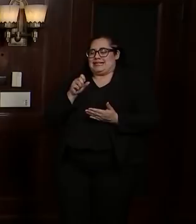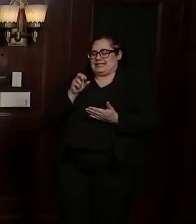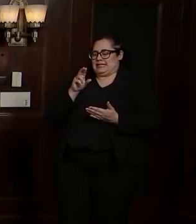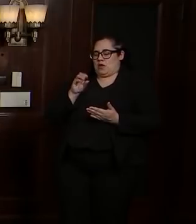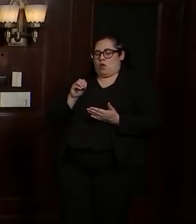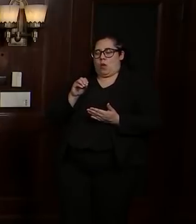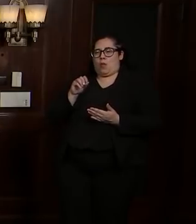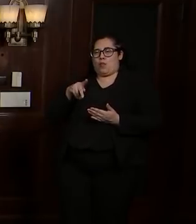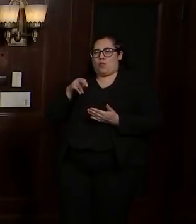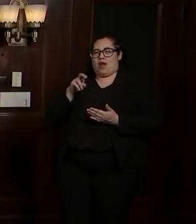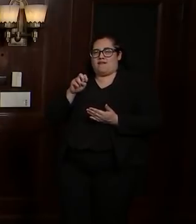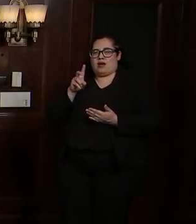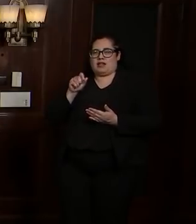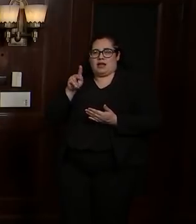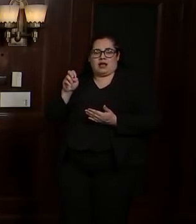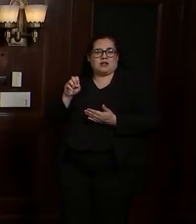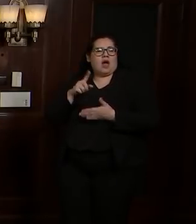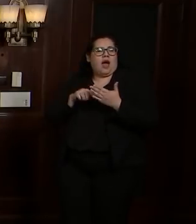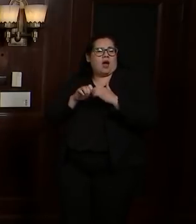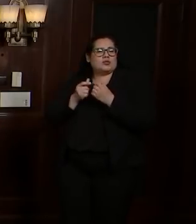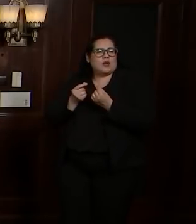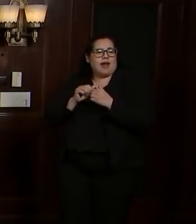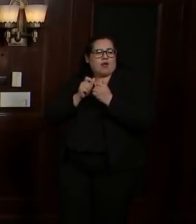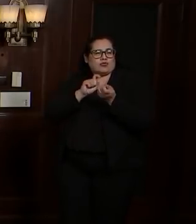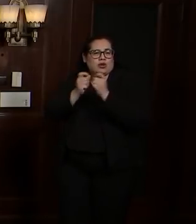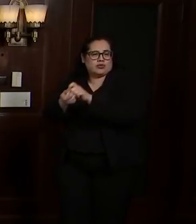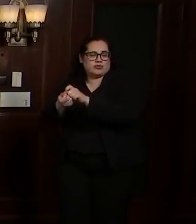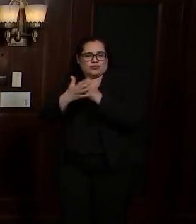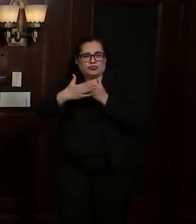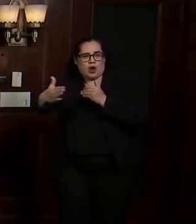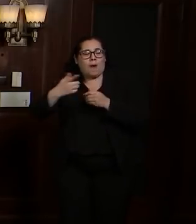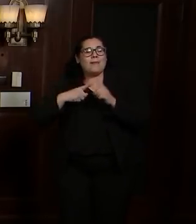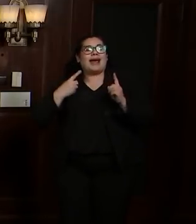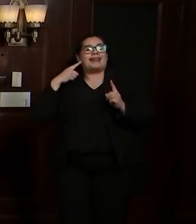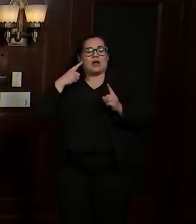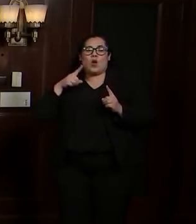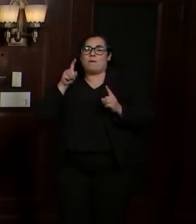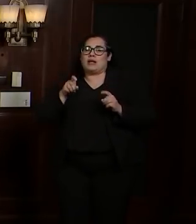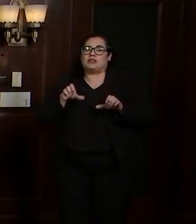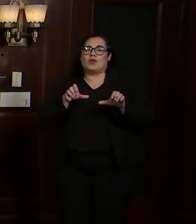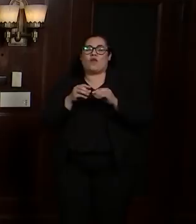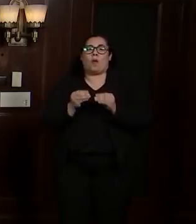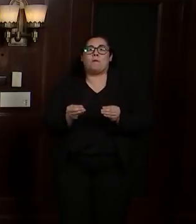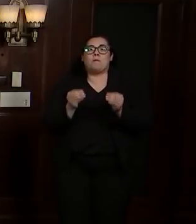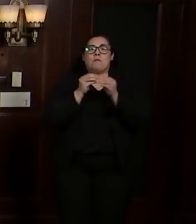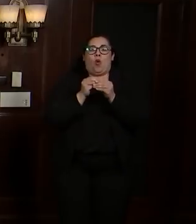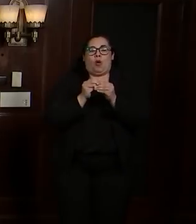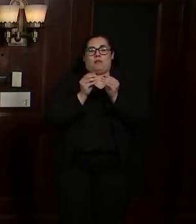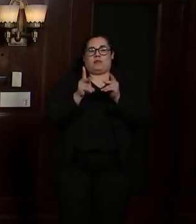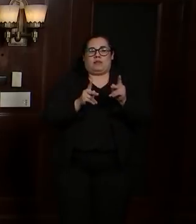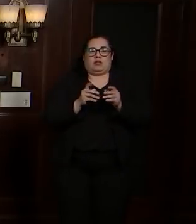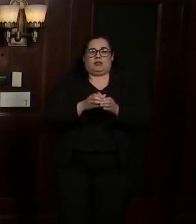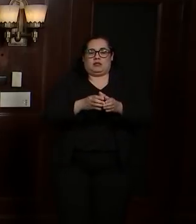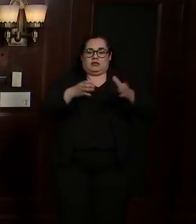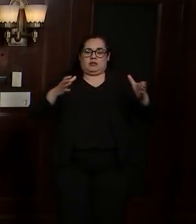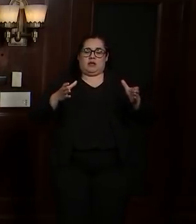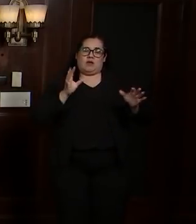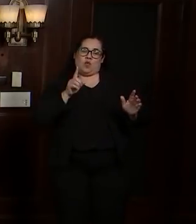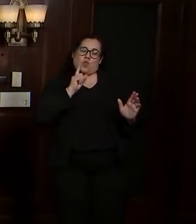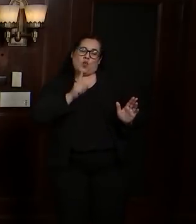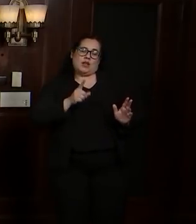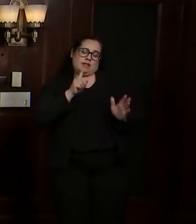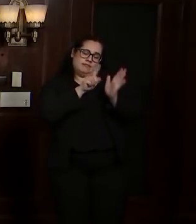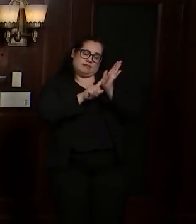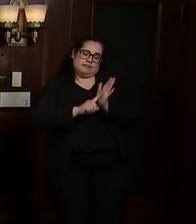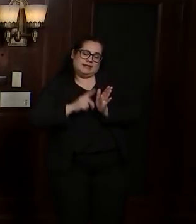doing and how it's changing. But I do think we need to do it for a larger number of folks in order for us to really get a sense of